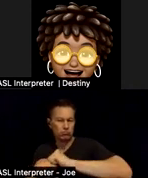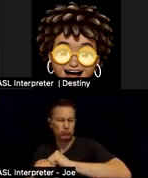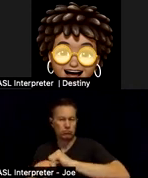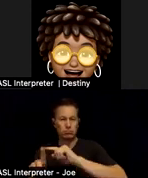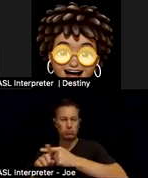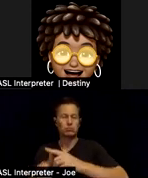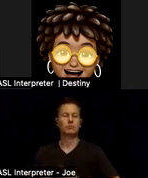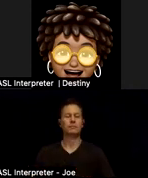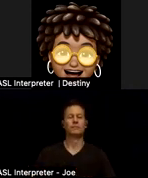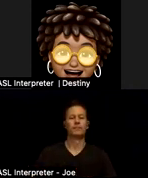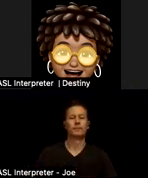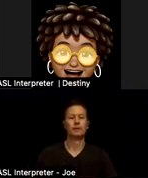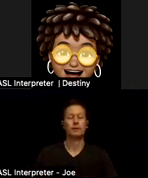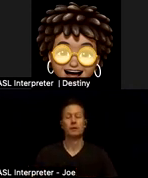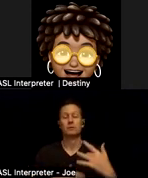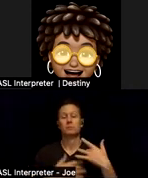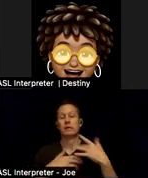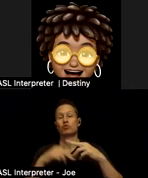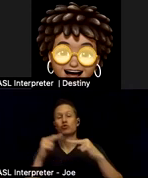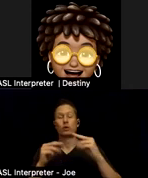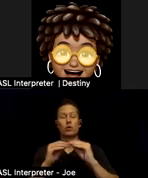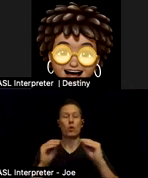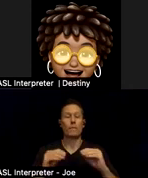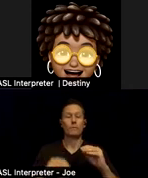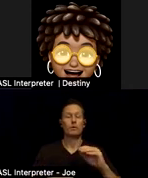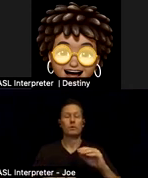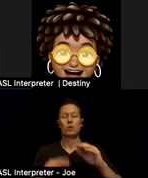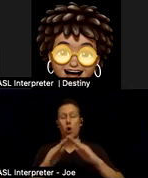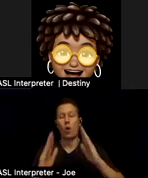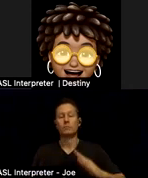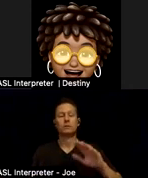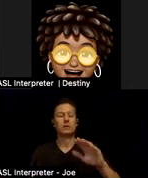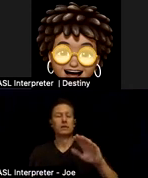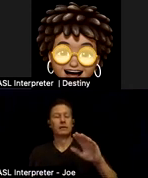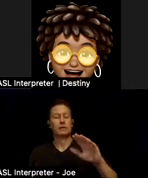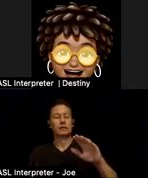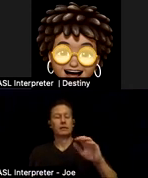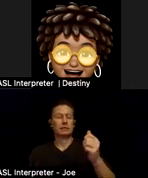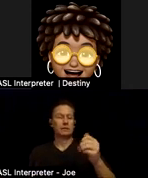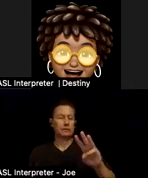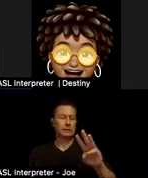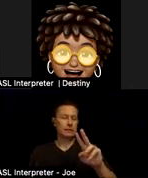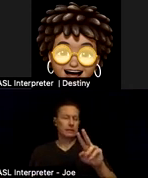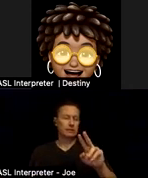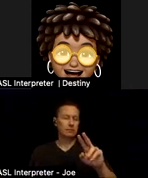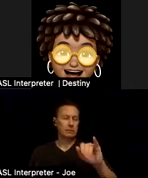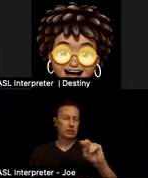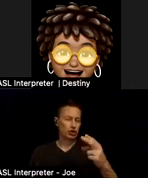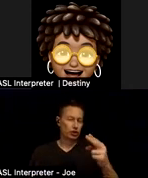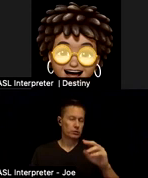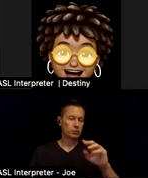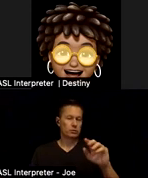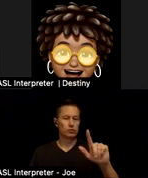homes, 16 to 24 inches is the spacing for the stud. So that's one way to try to locate